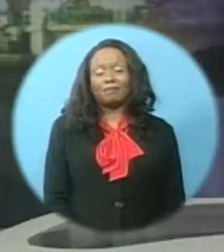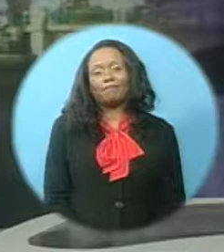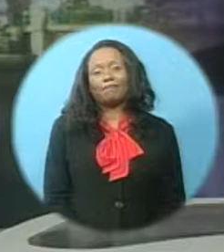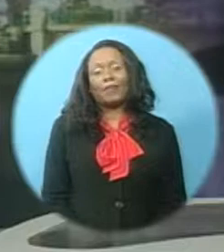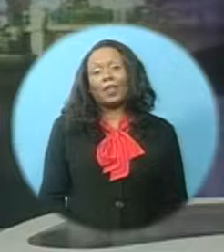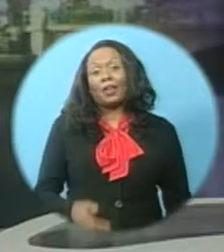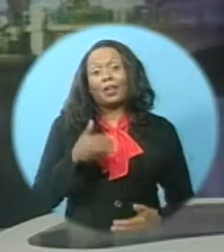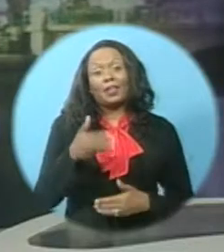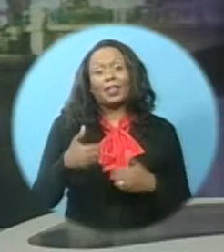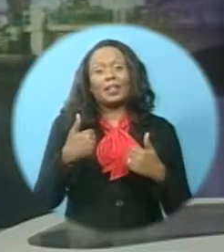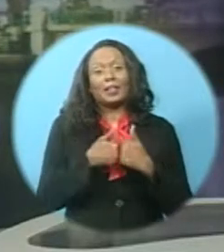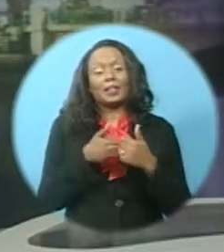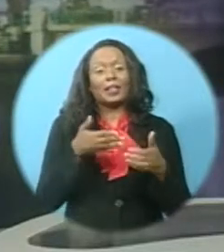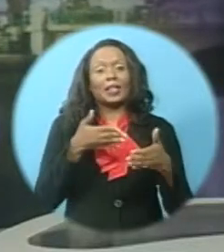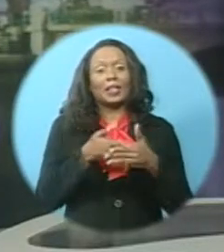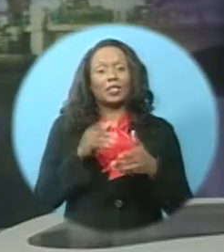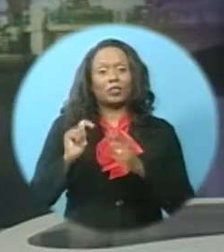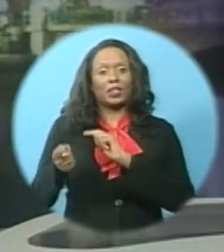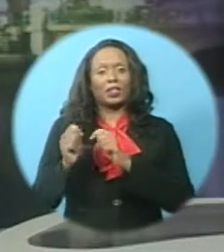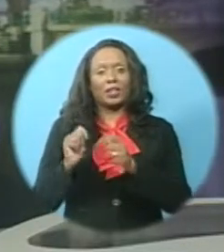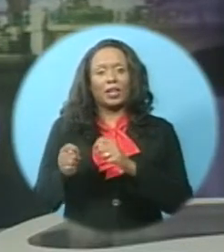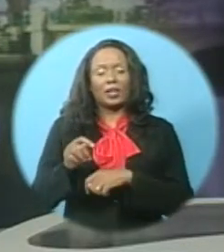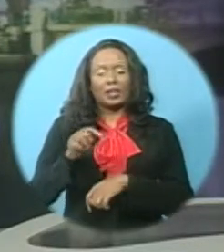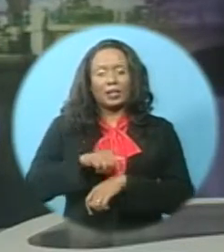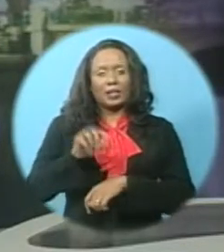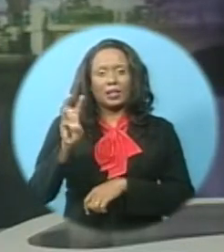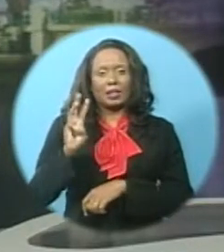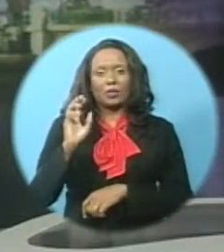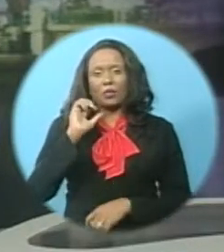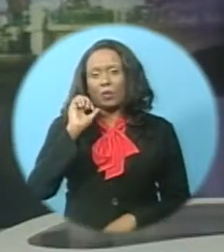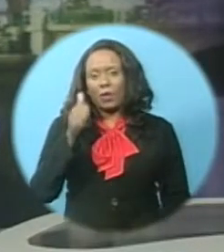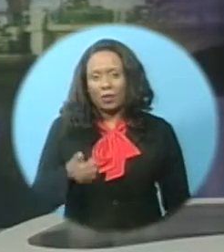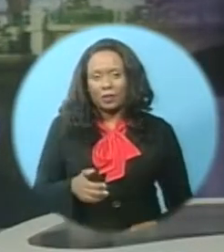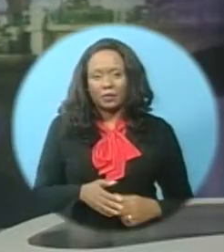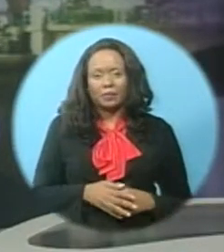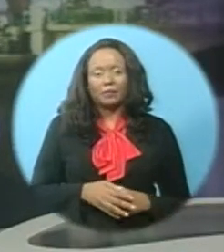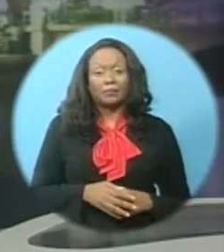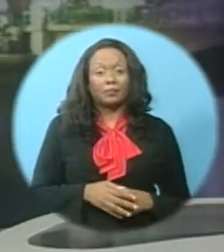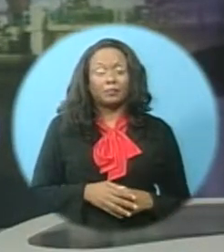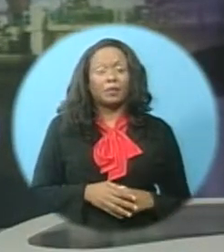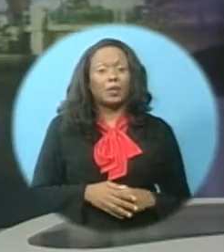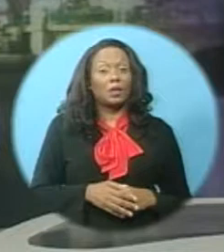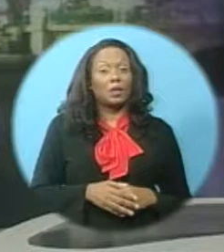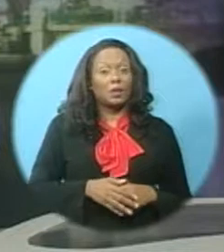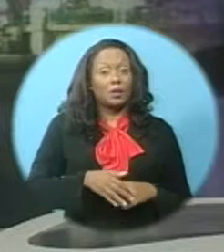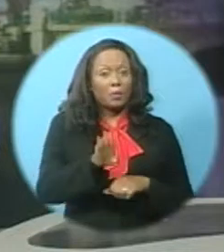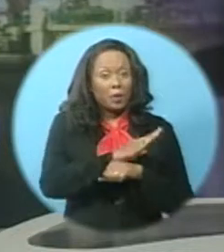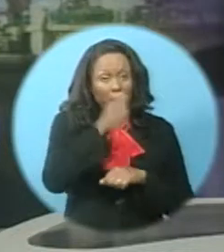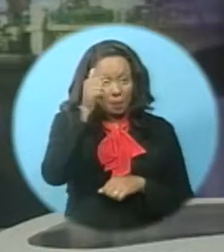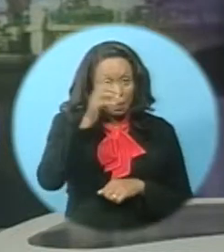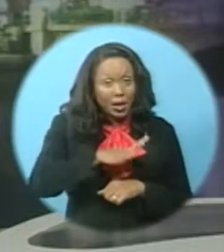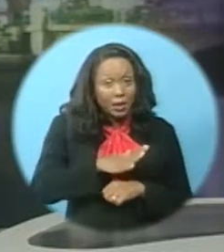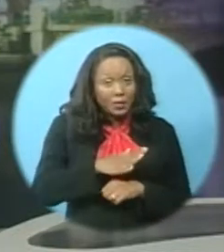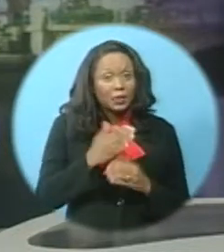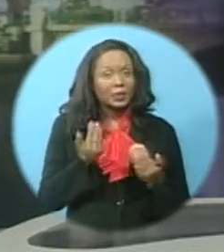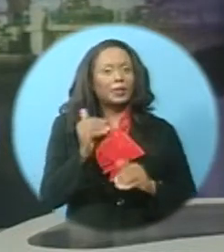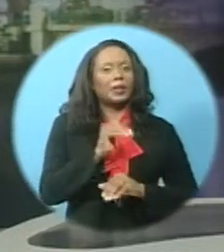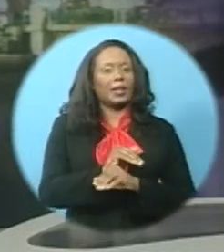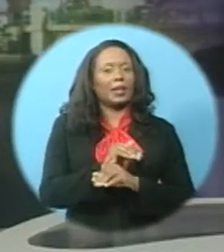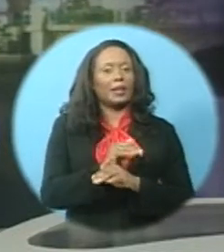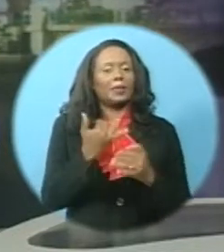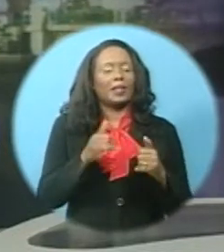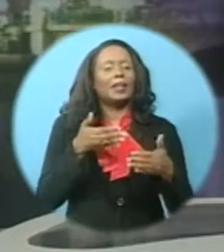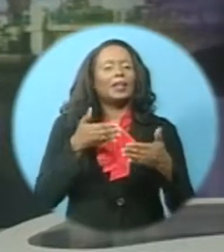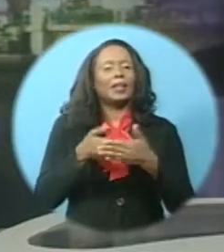Their next game is against Trinidad and Tobago, 6 p.m. tomorrow. Meanwhile, the Barbados men will be back on court tonight against